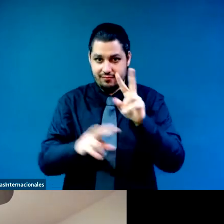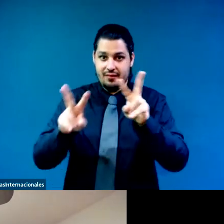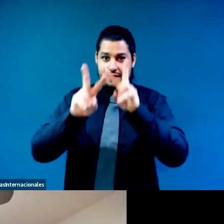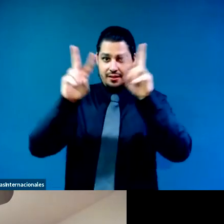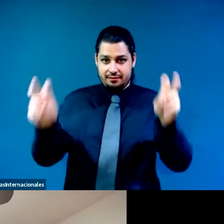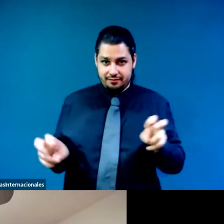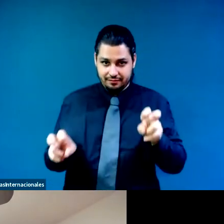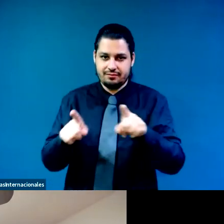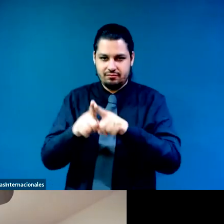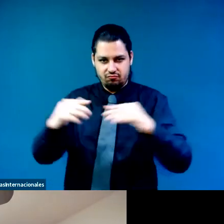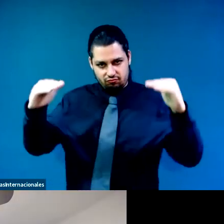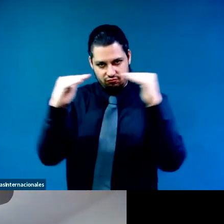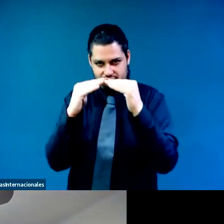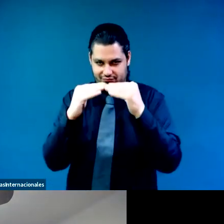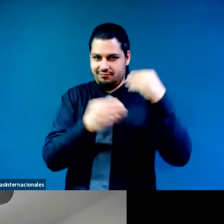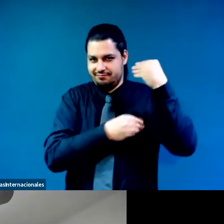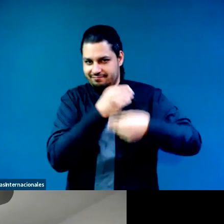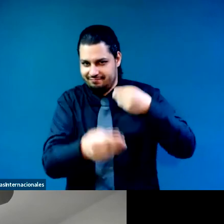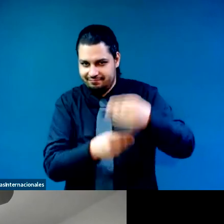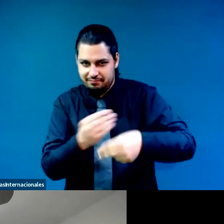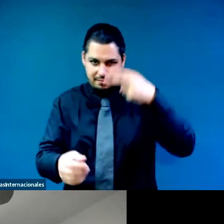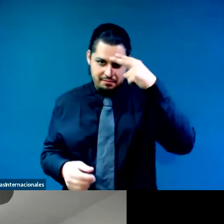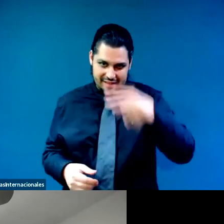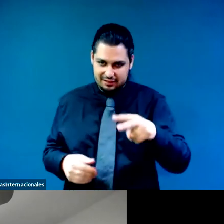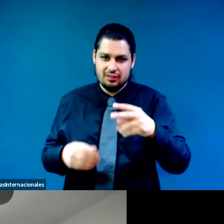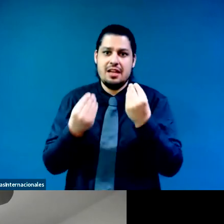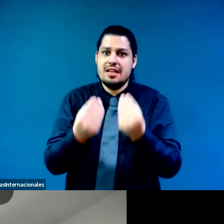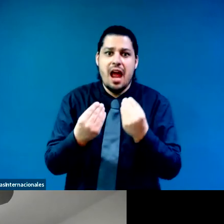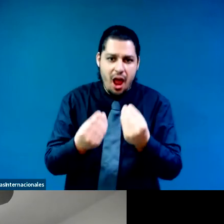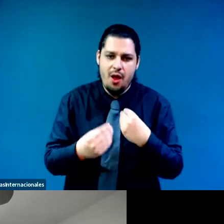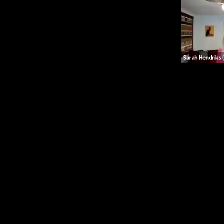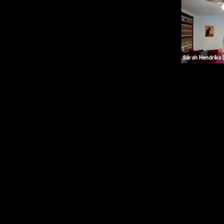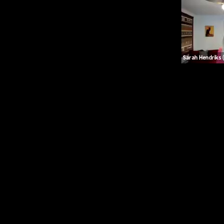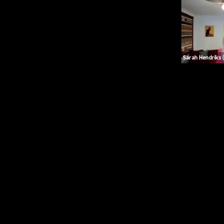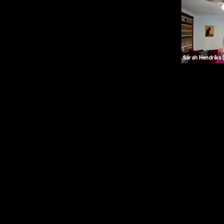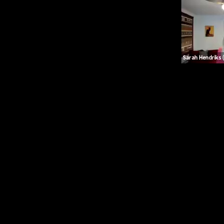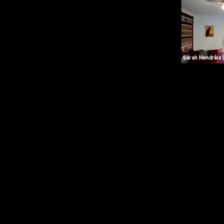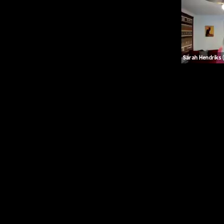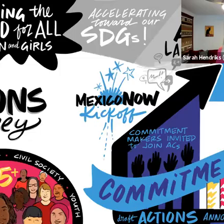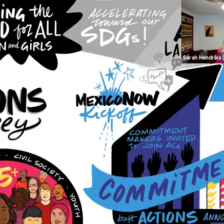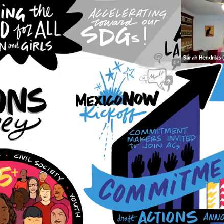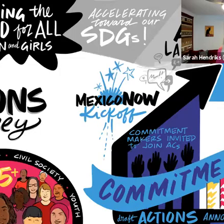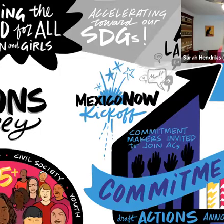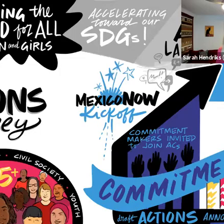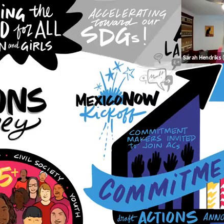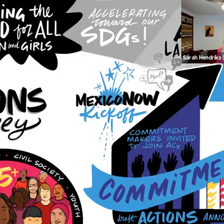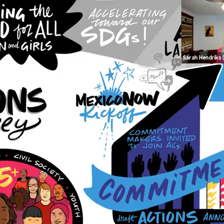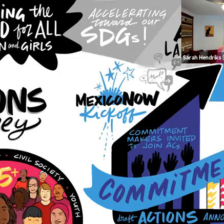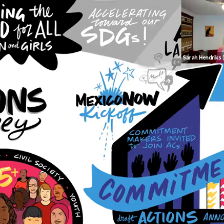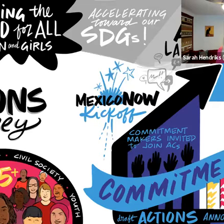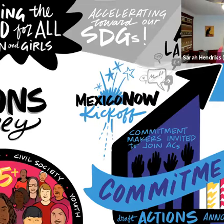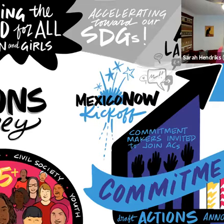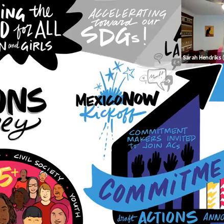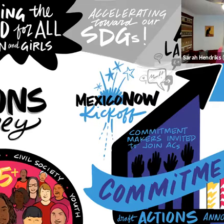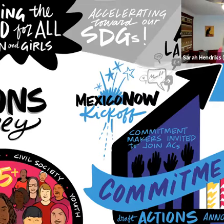far in advancing the Generation Equality Action Coalitions. And just taking us back in